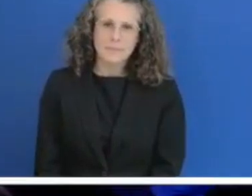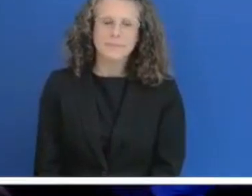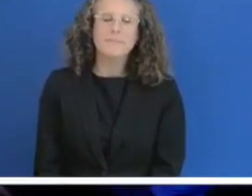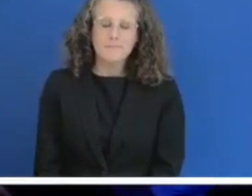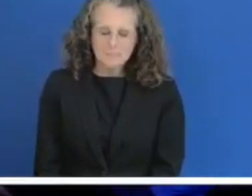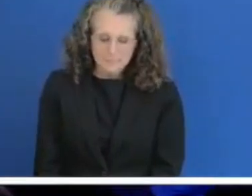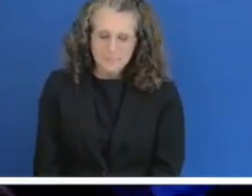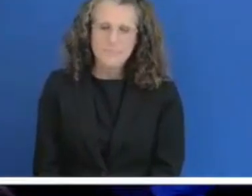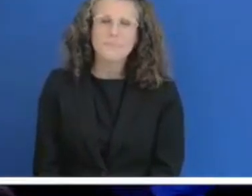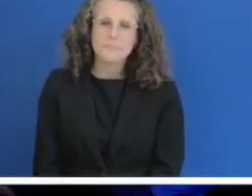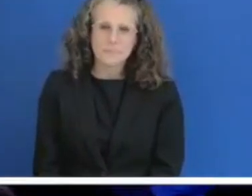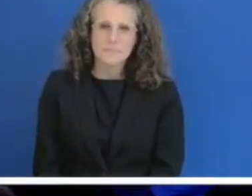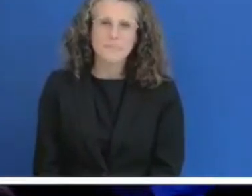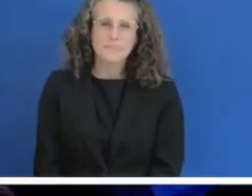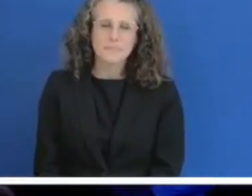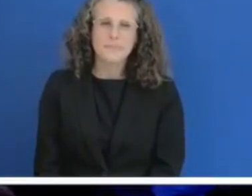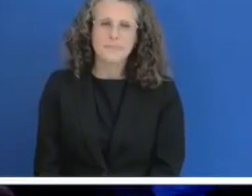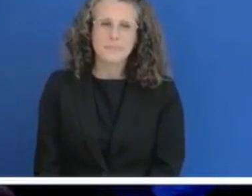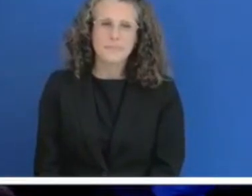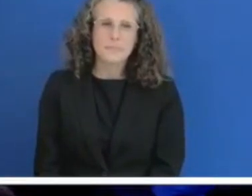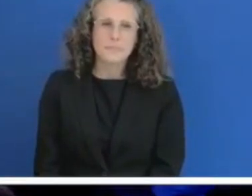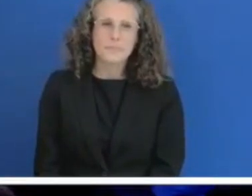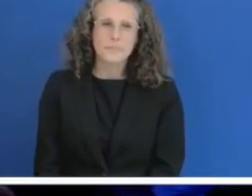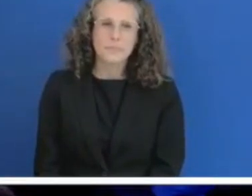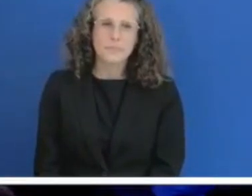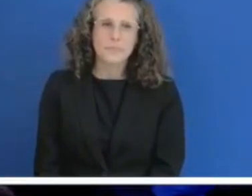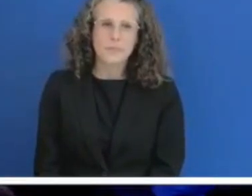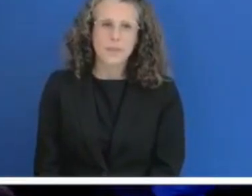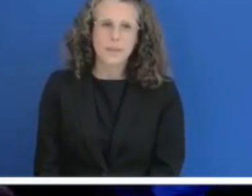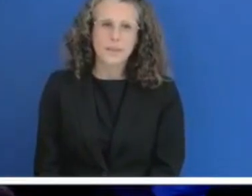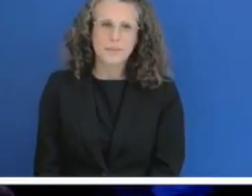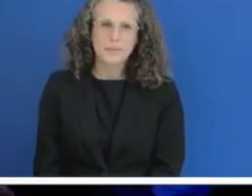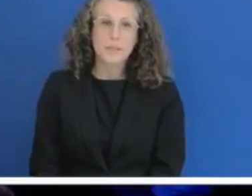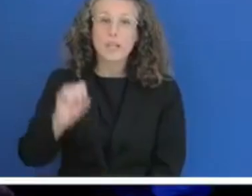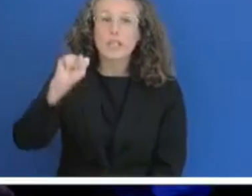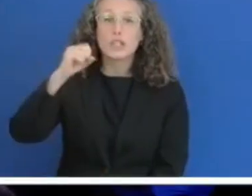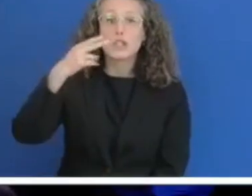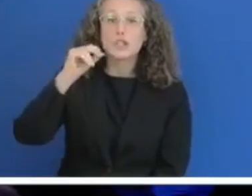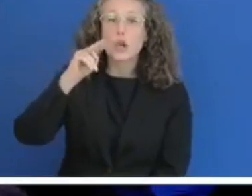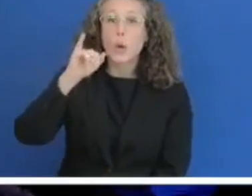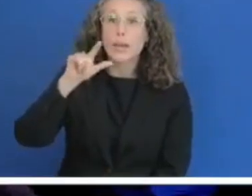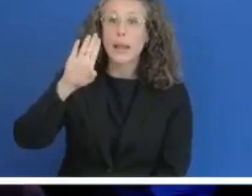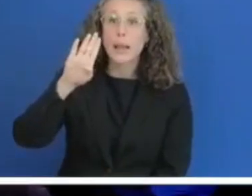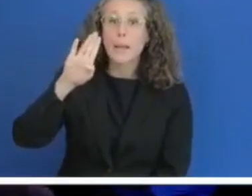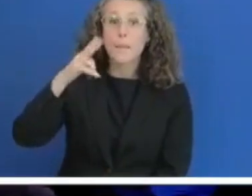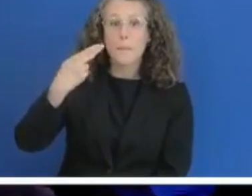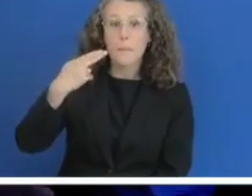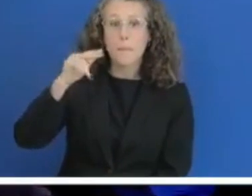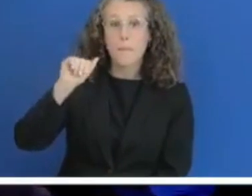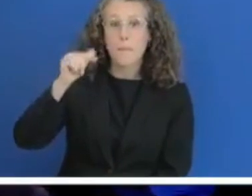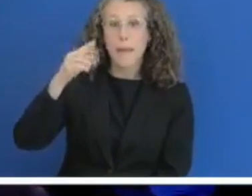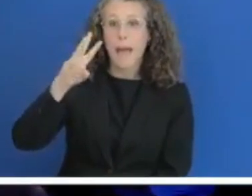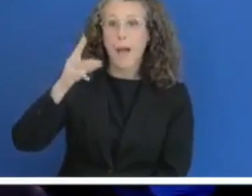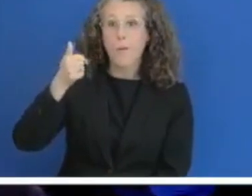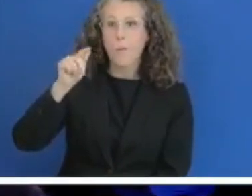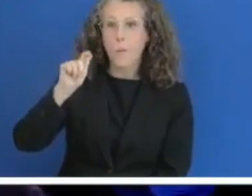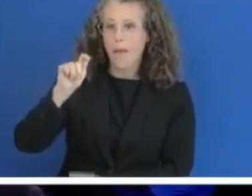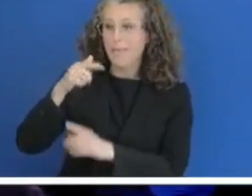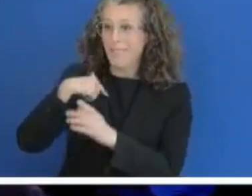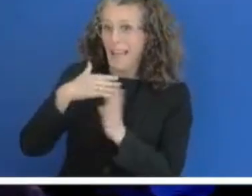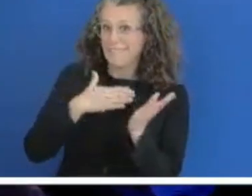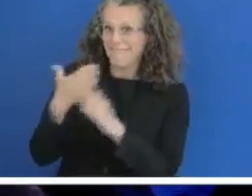Before we turn to Professor Shanil Bhagwat, I just want to explain how I came across Shanil's work, which is, I think, fascinating.